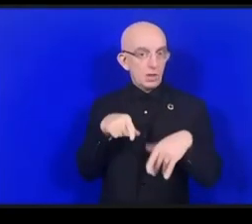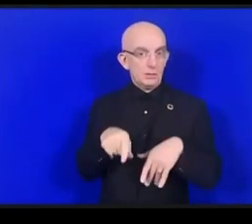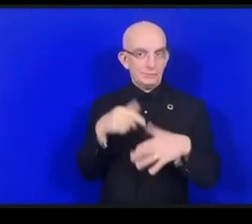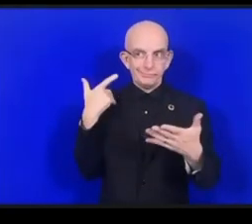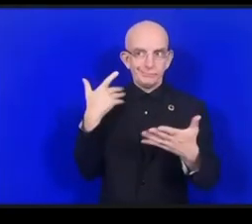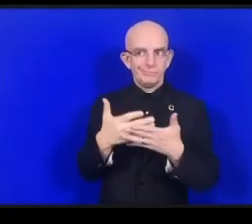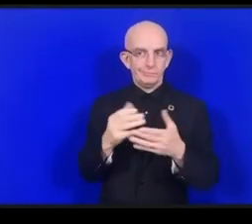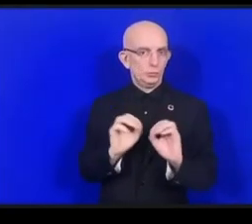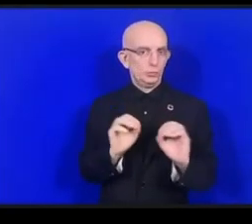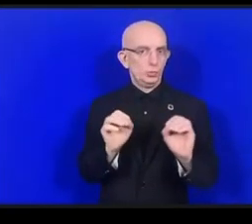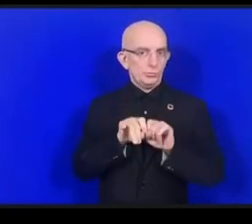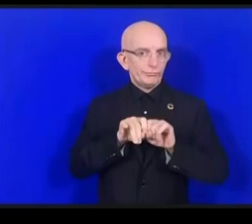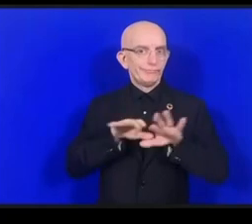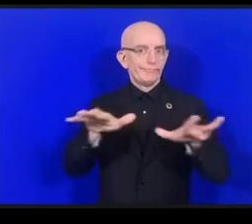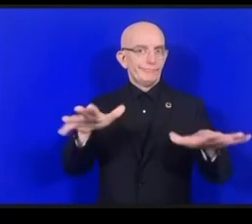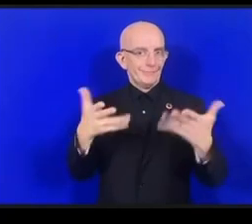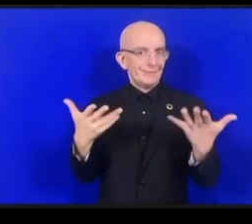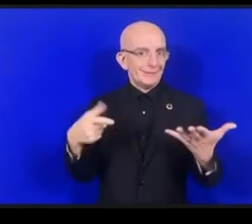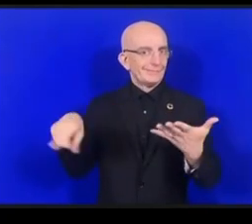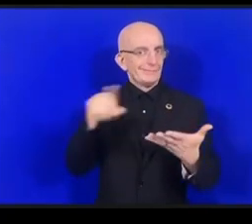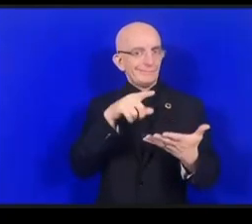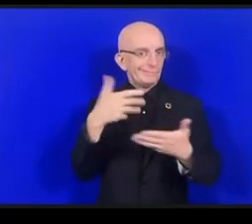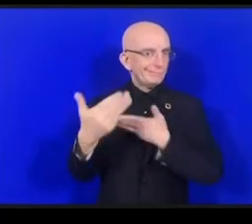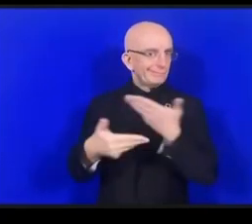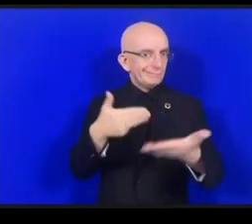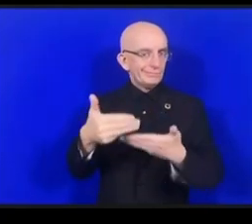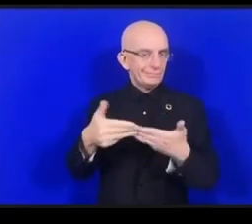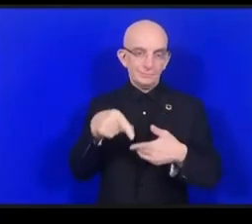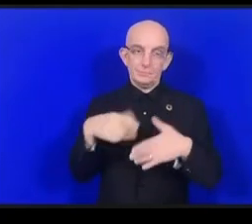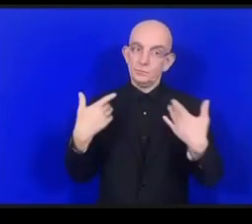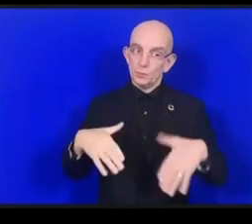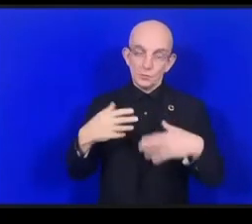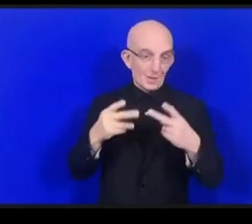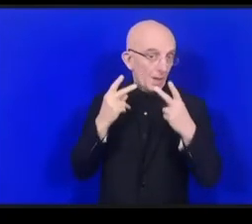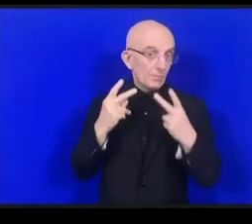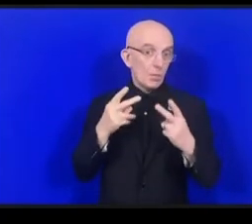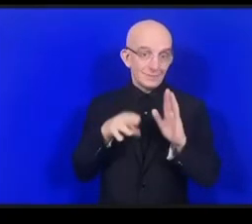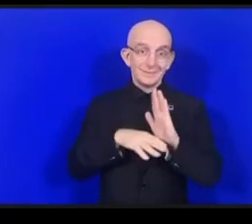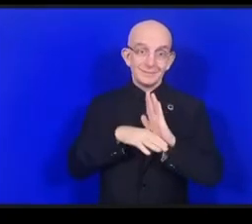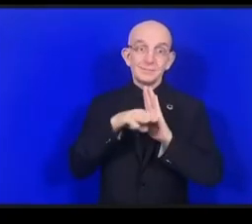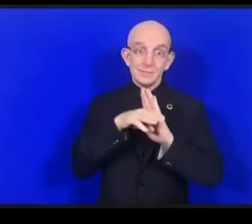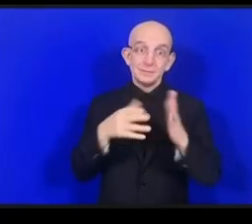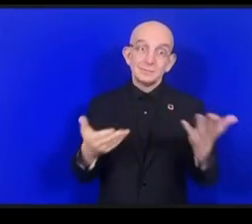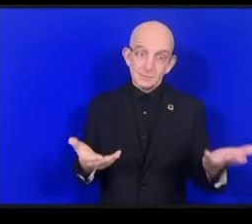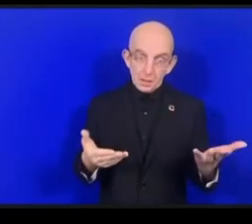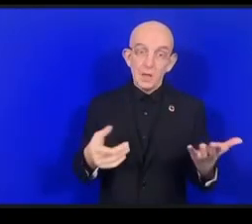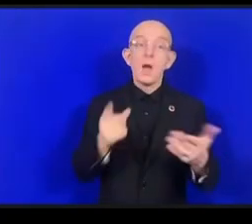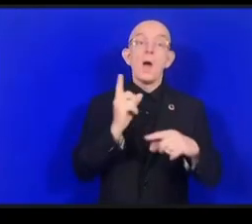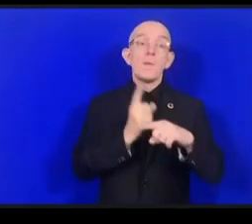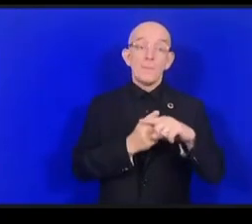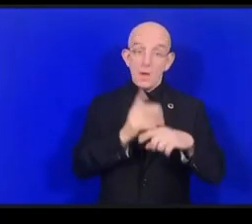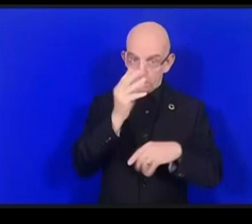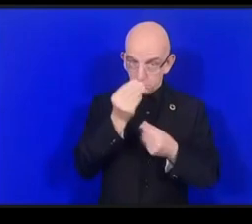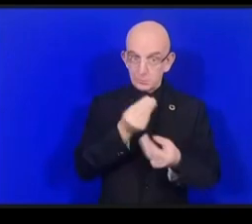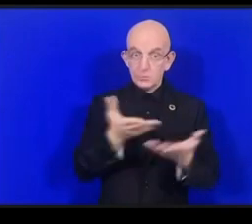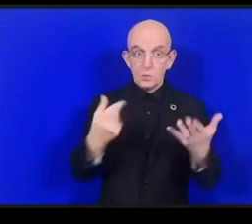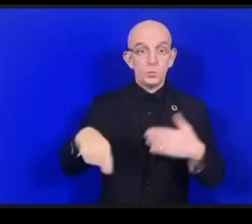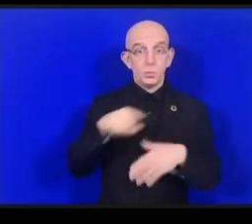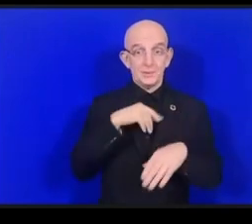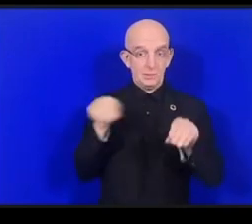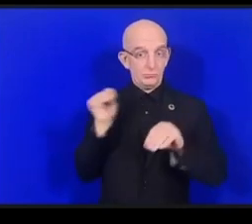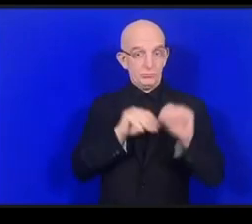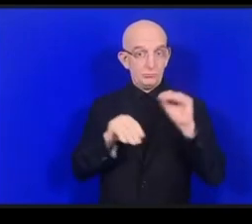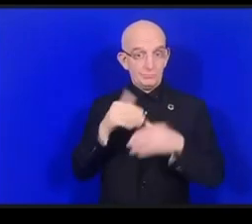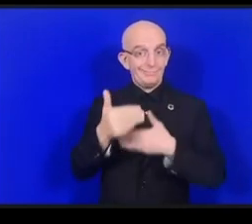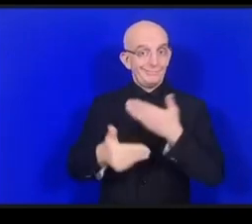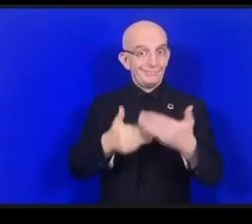we're drawing up what we hope will be a valuable toolkit which will set out the key cybersecurity standards that will